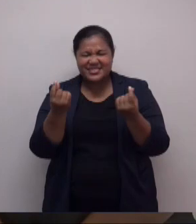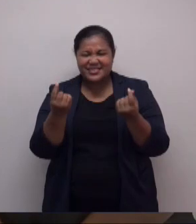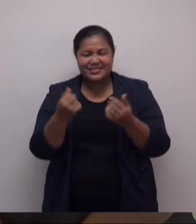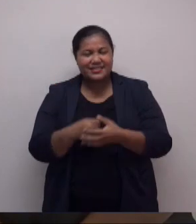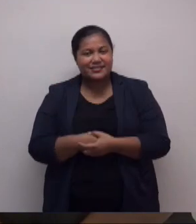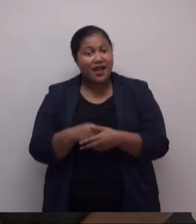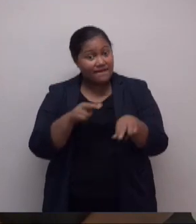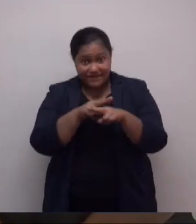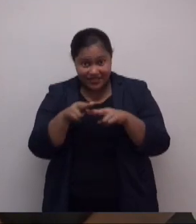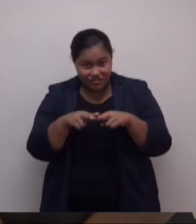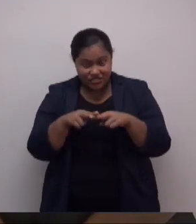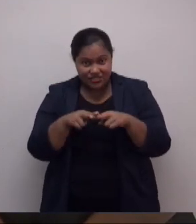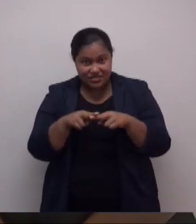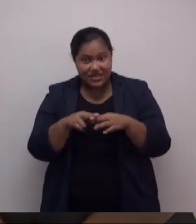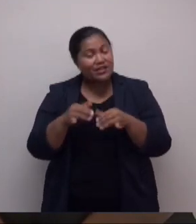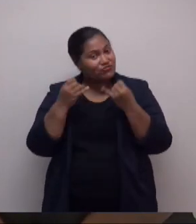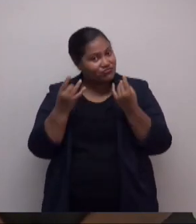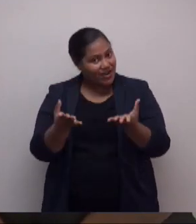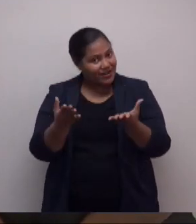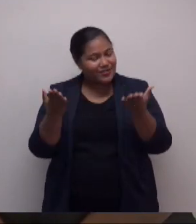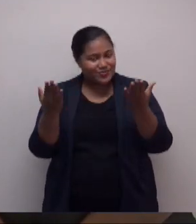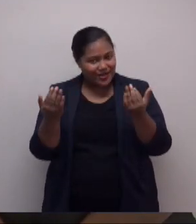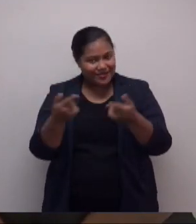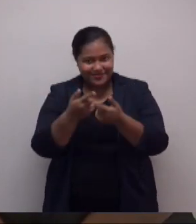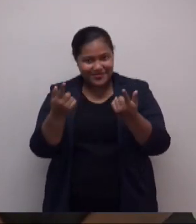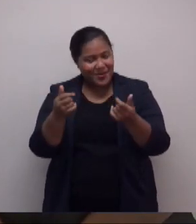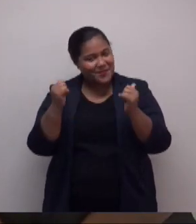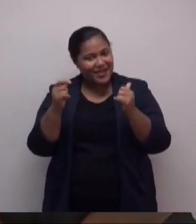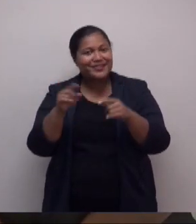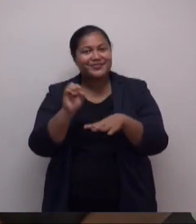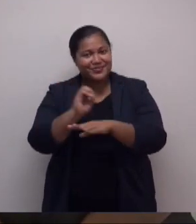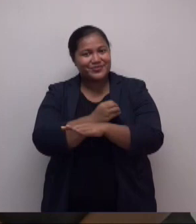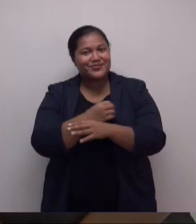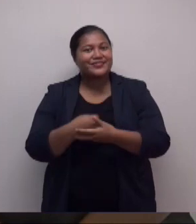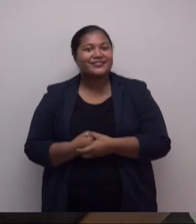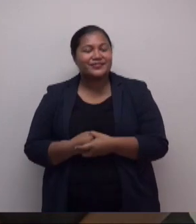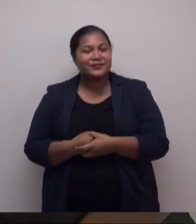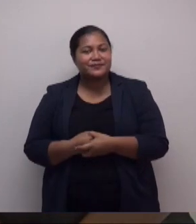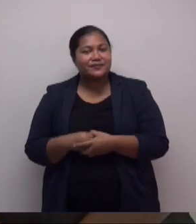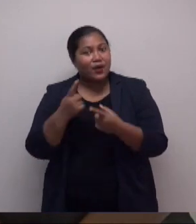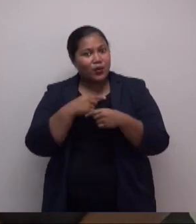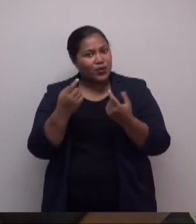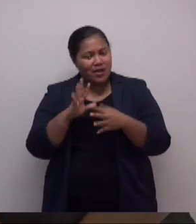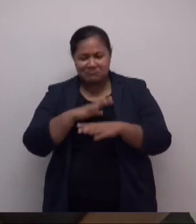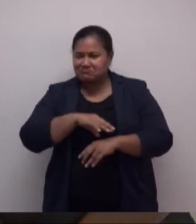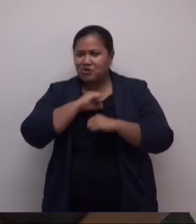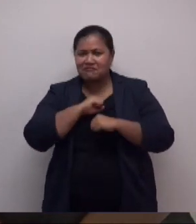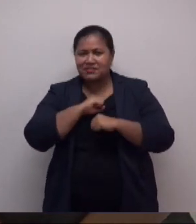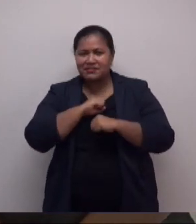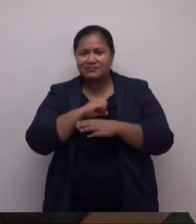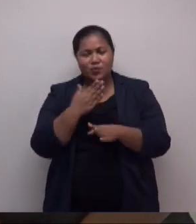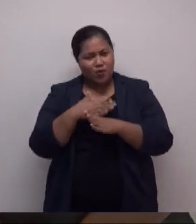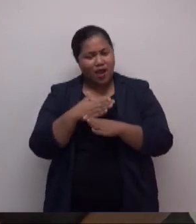Fiji is ready to welcome you back to our shores. We are entirely confident in our ability